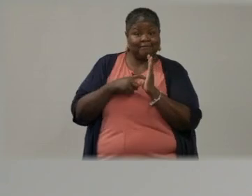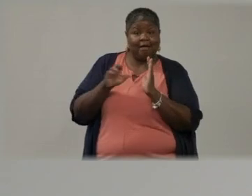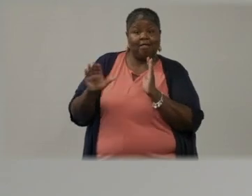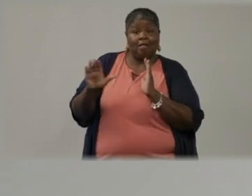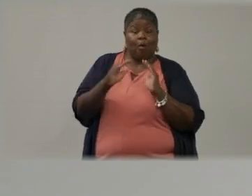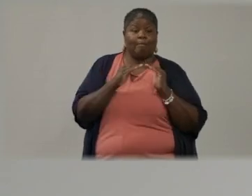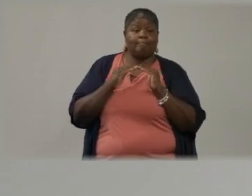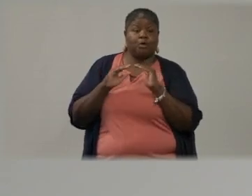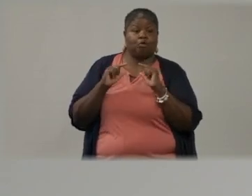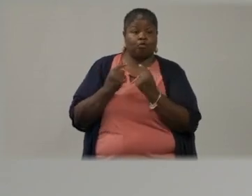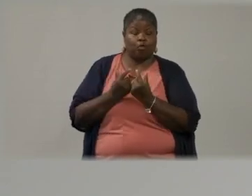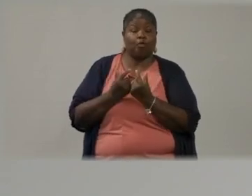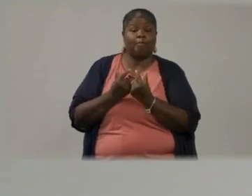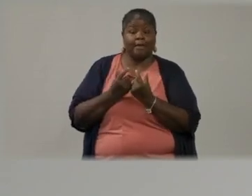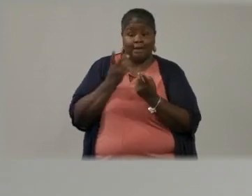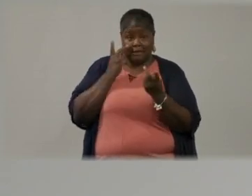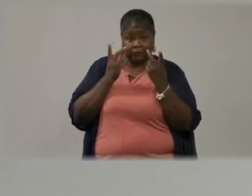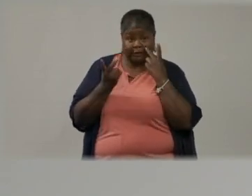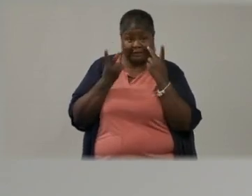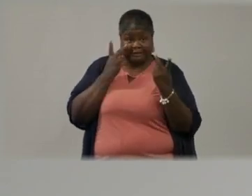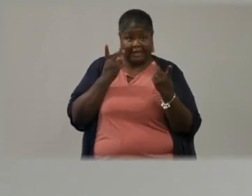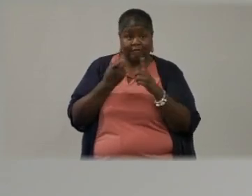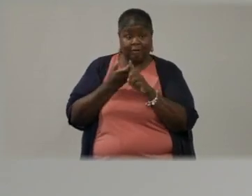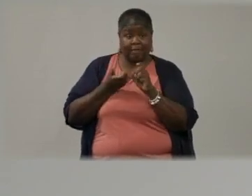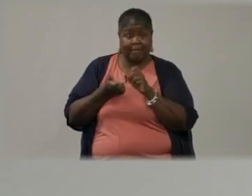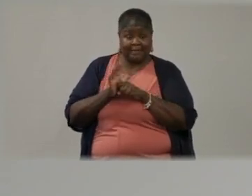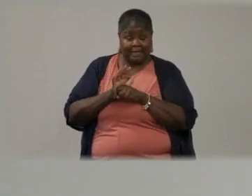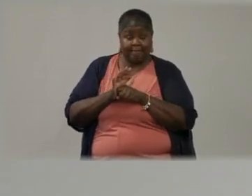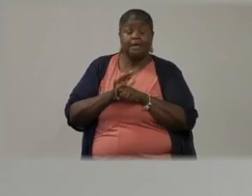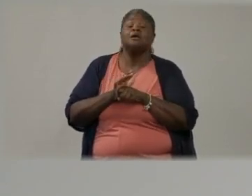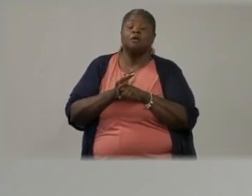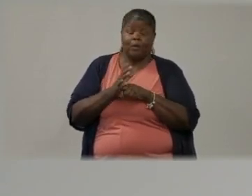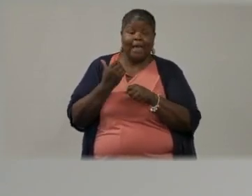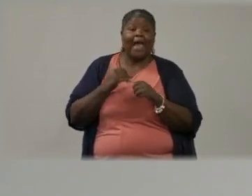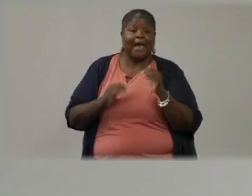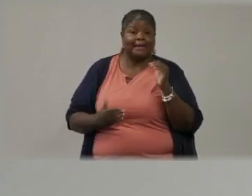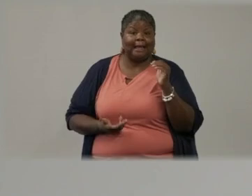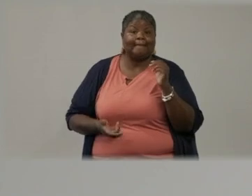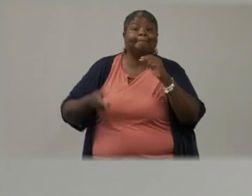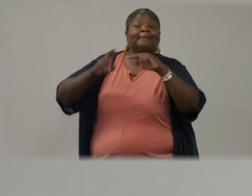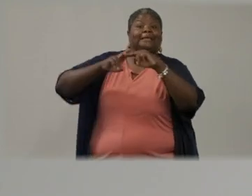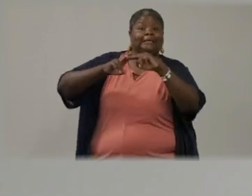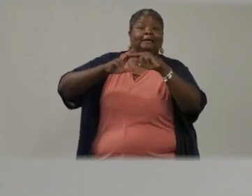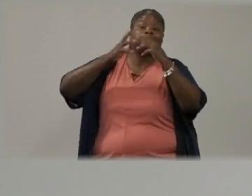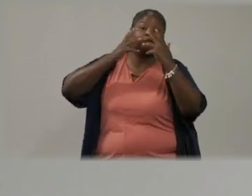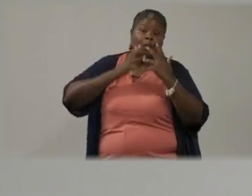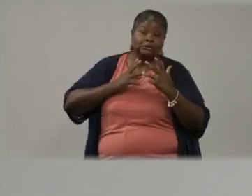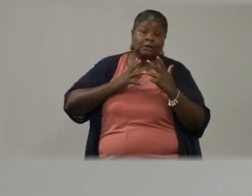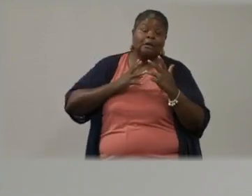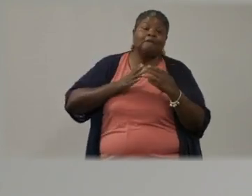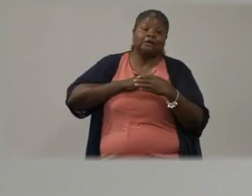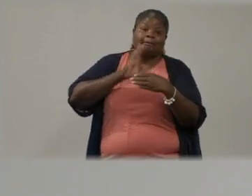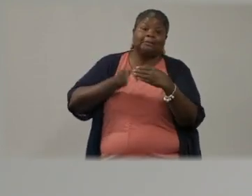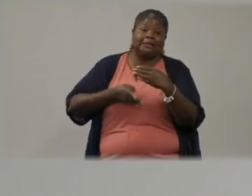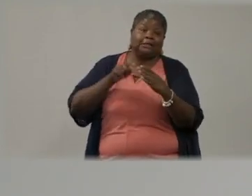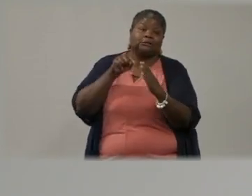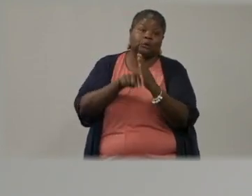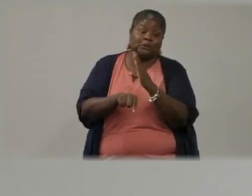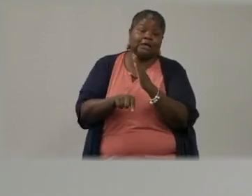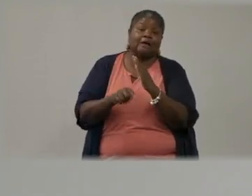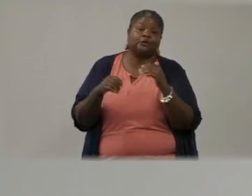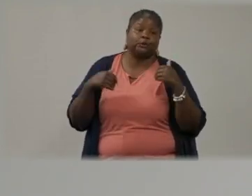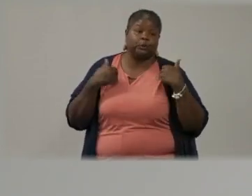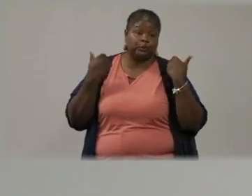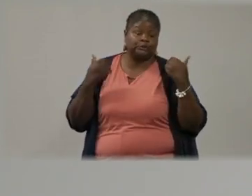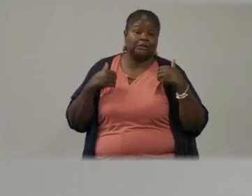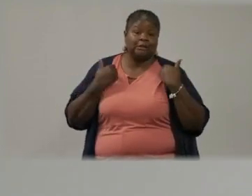peer group. And as we've seen from the pandemic, we certainly have had a peak, unfortunately, in the amount of completed suicides for youth. So it's